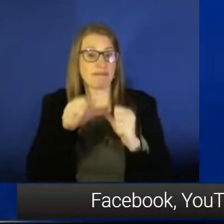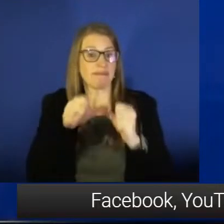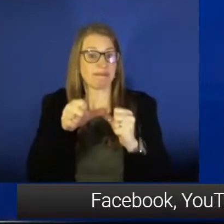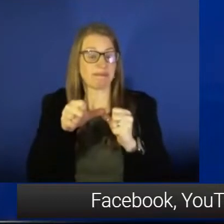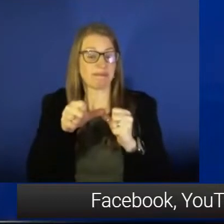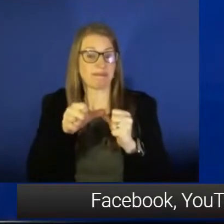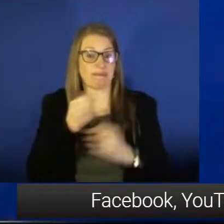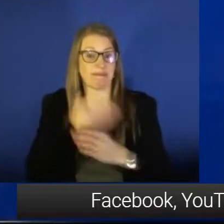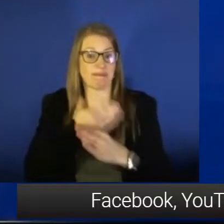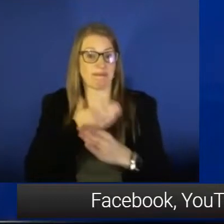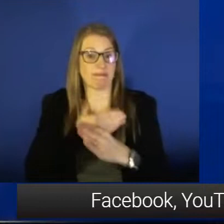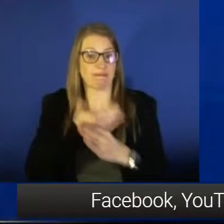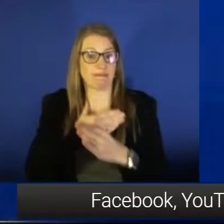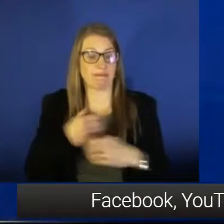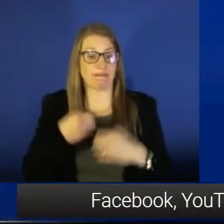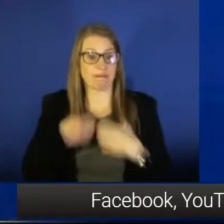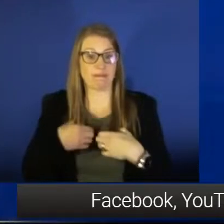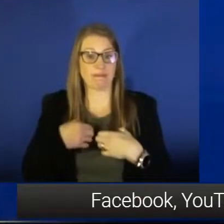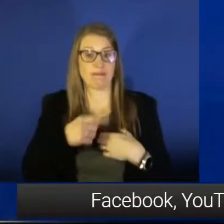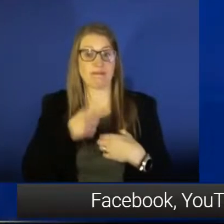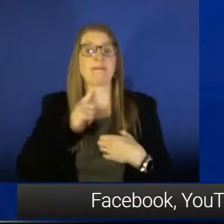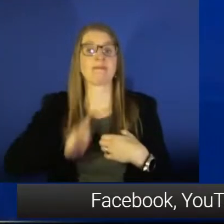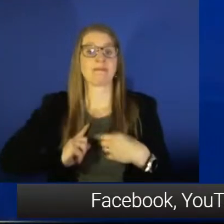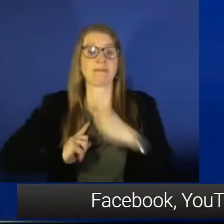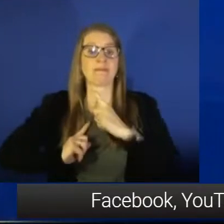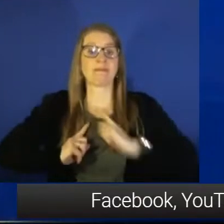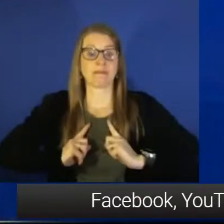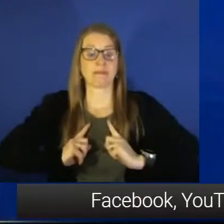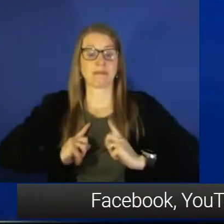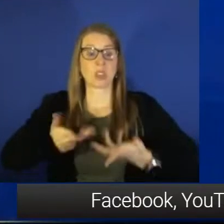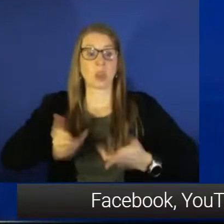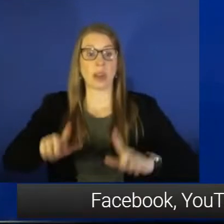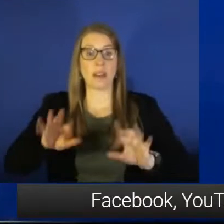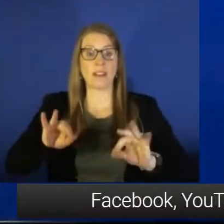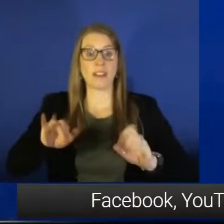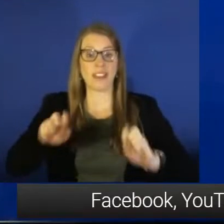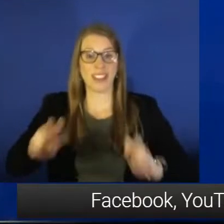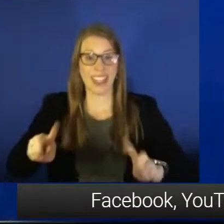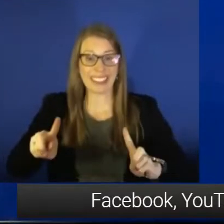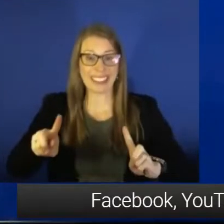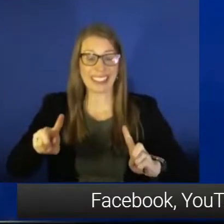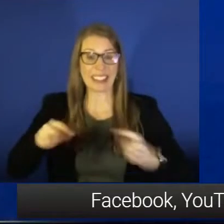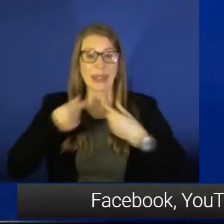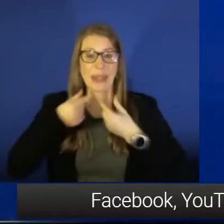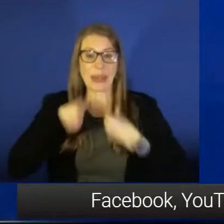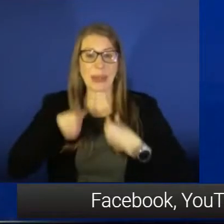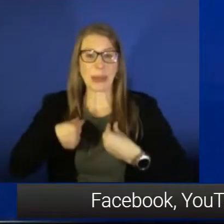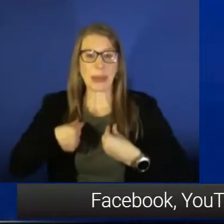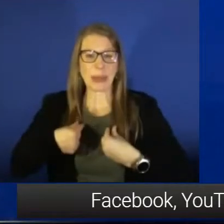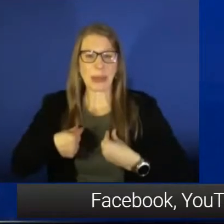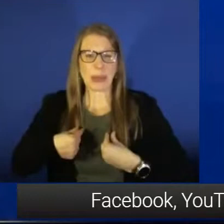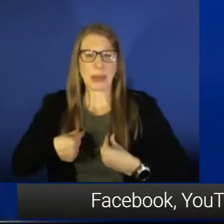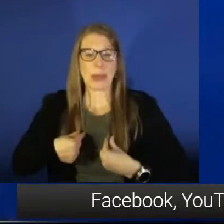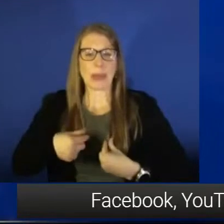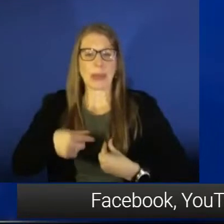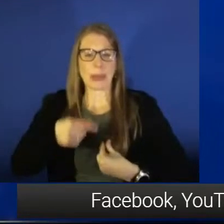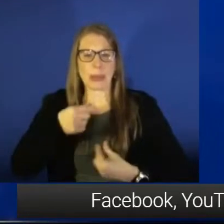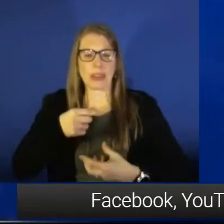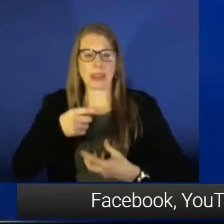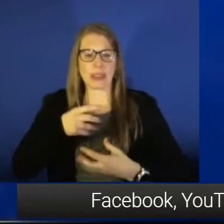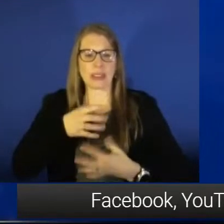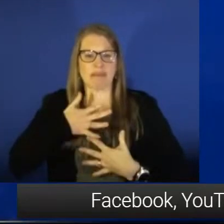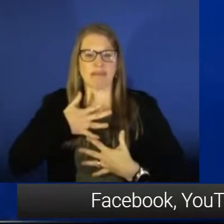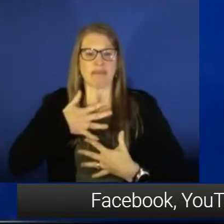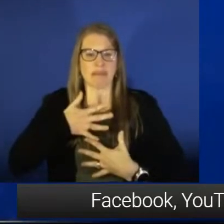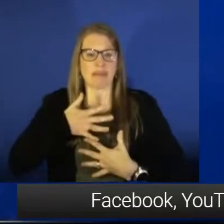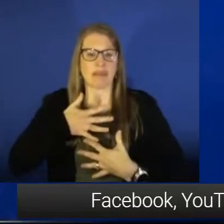You want to prevent that spasm from becoming a fixed, narrower tube that makes it harder to breathe through. And again, that's all very